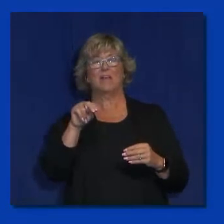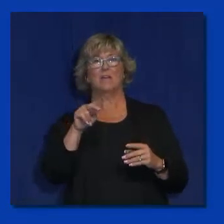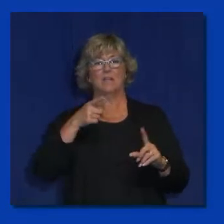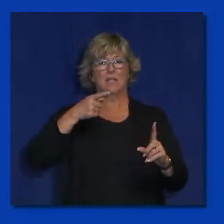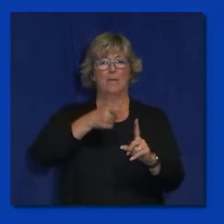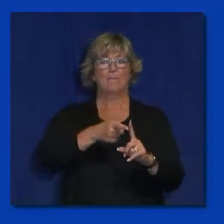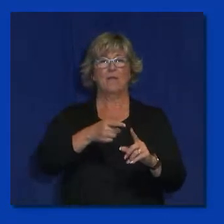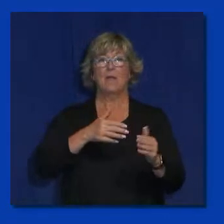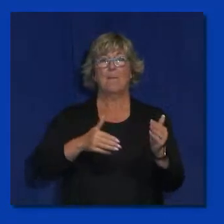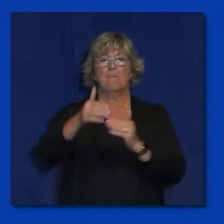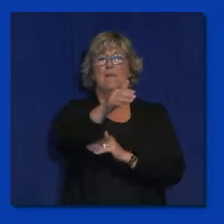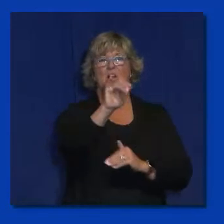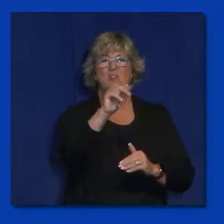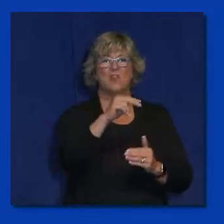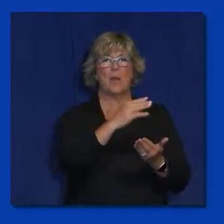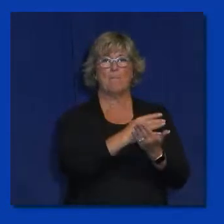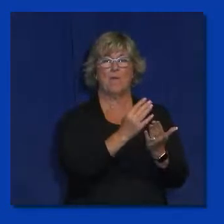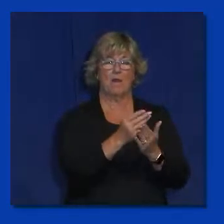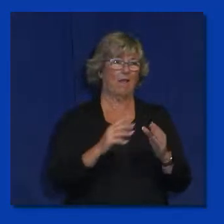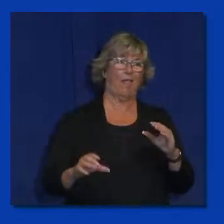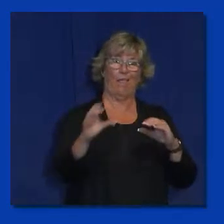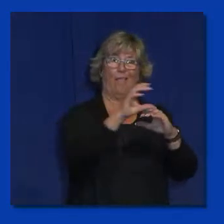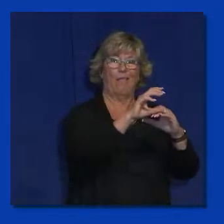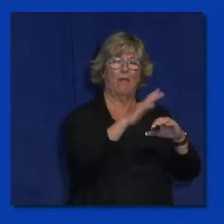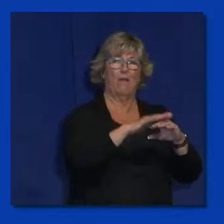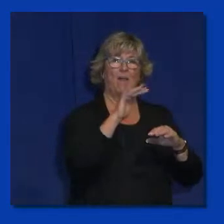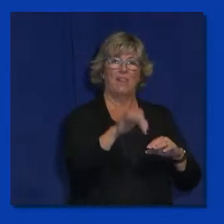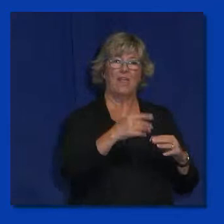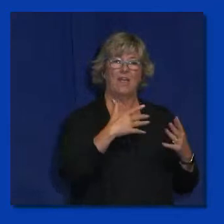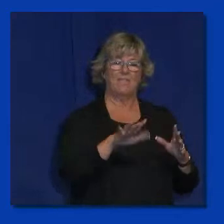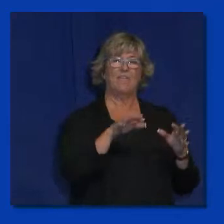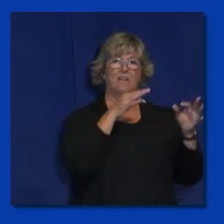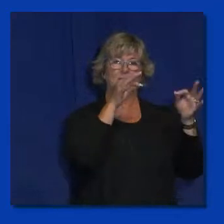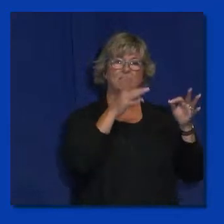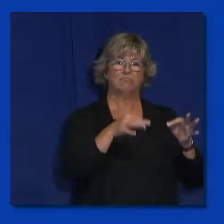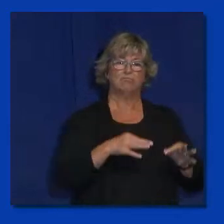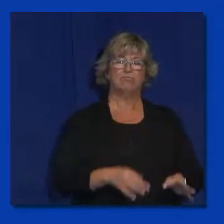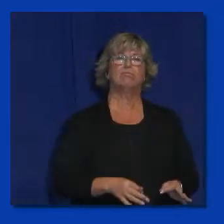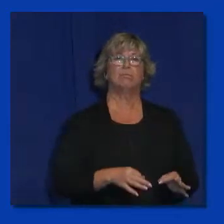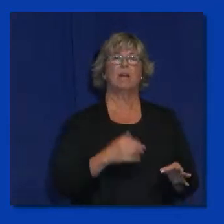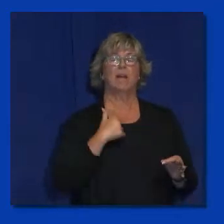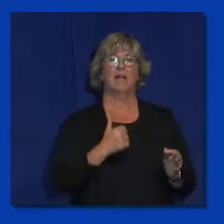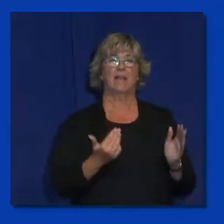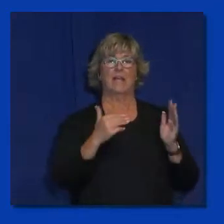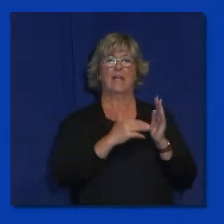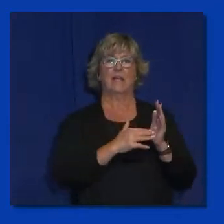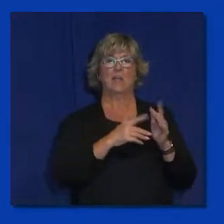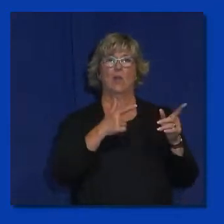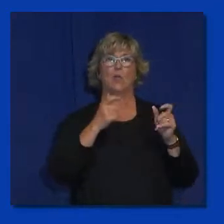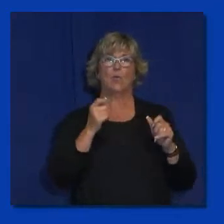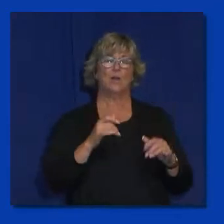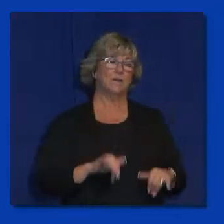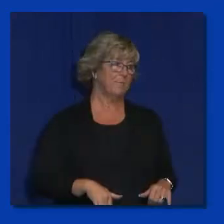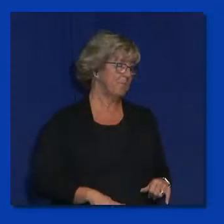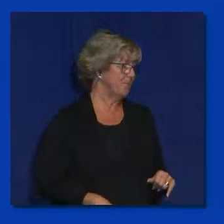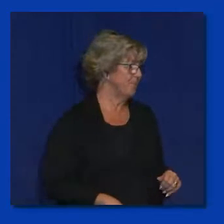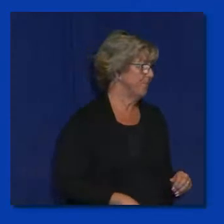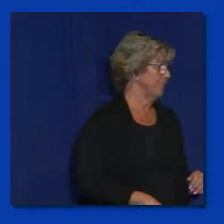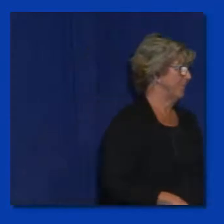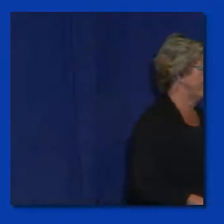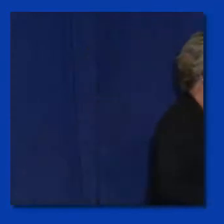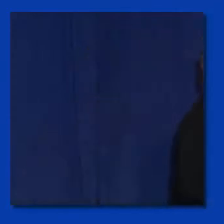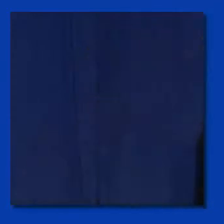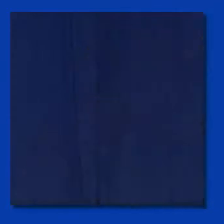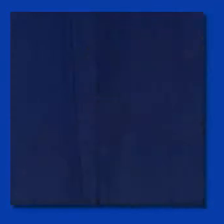specifically beyond the January budget, which we went through in detail. I'll go through just very quickly. But I want to